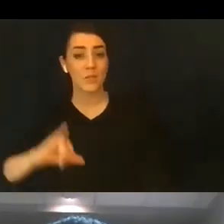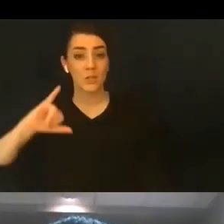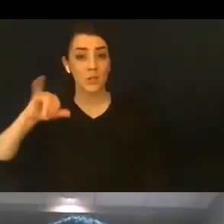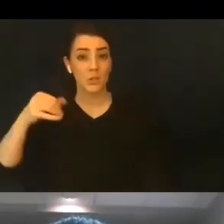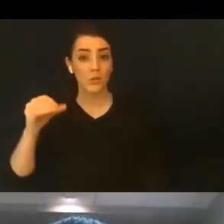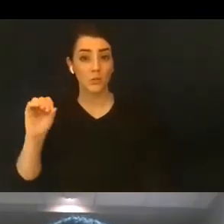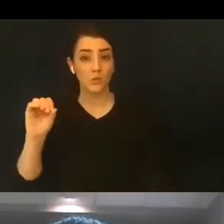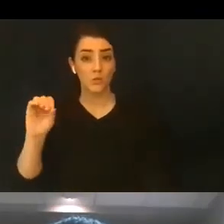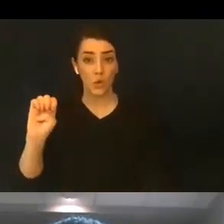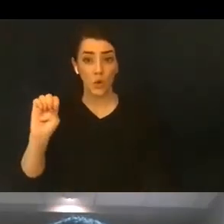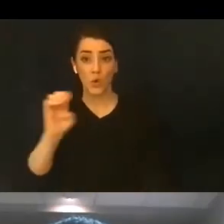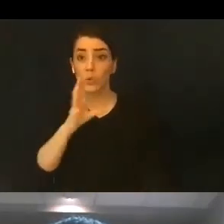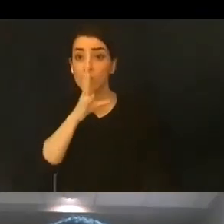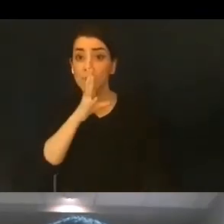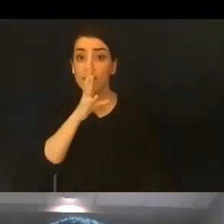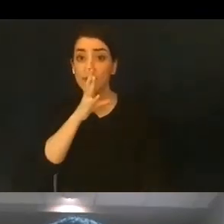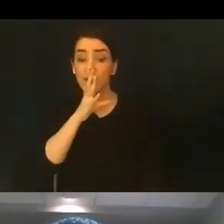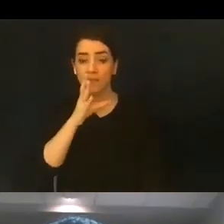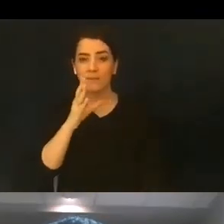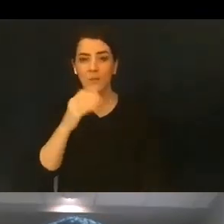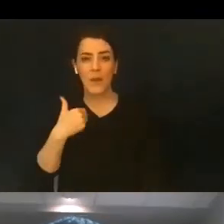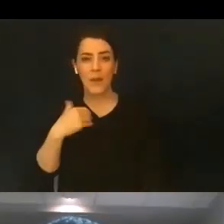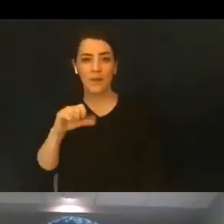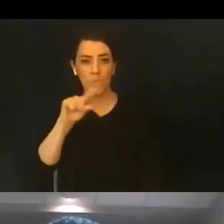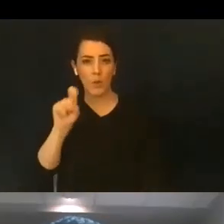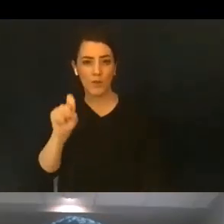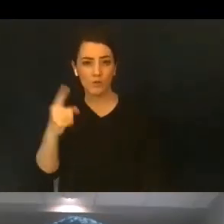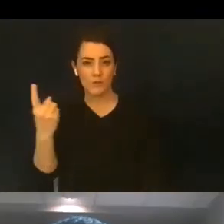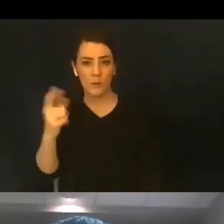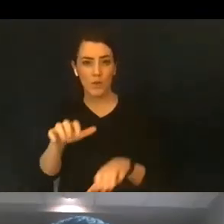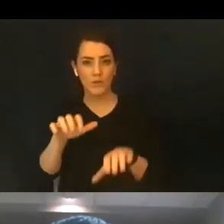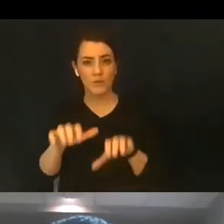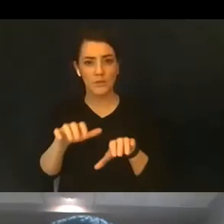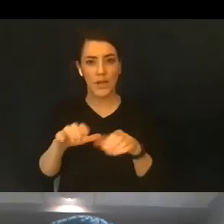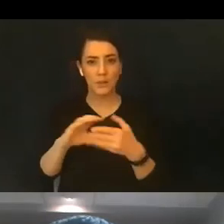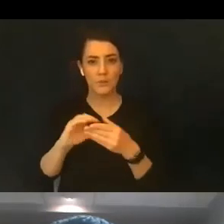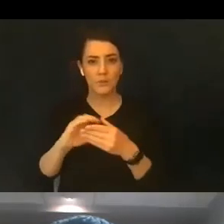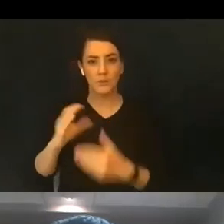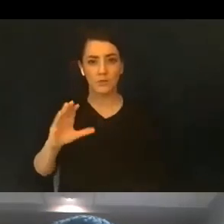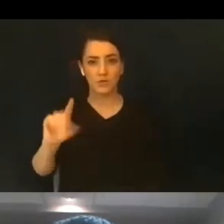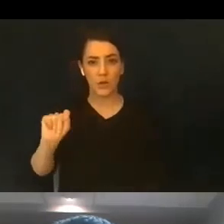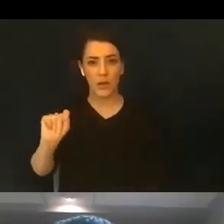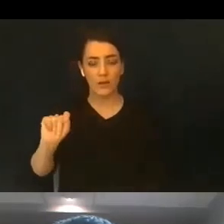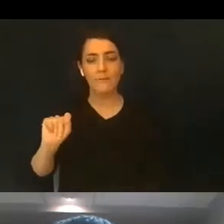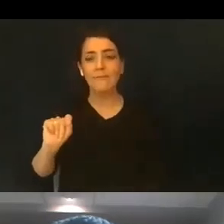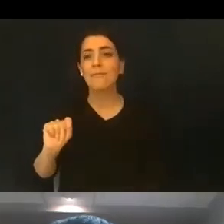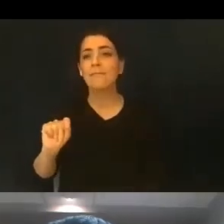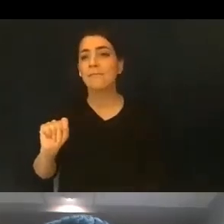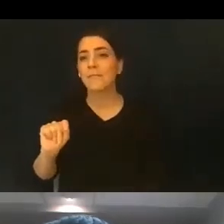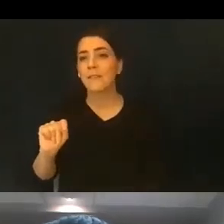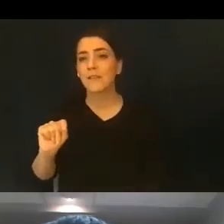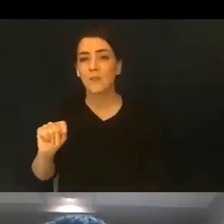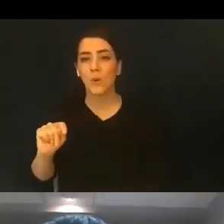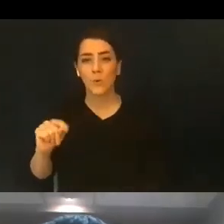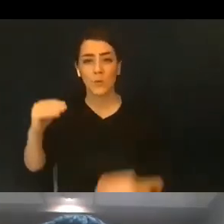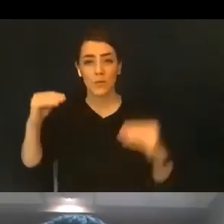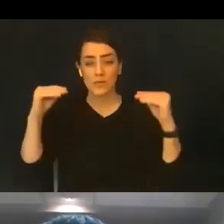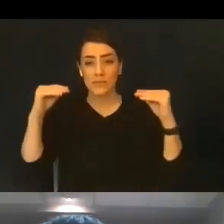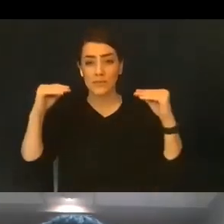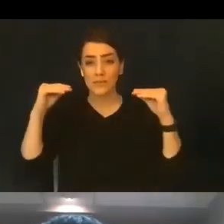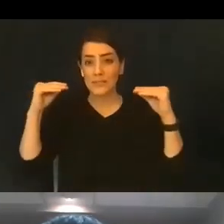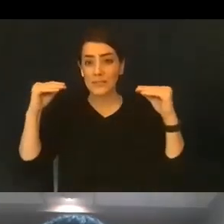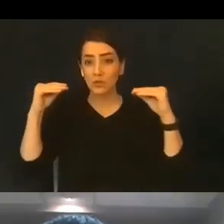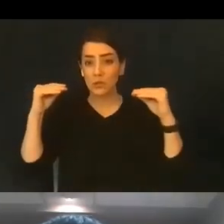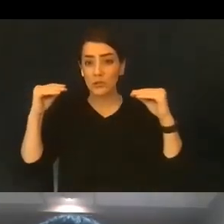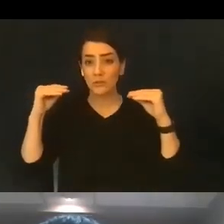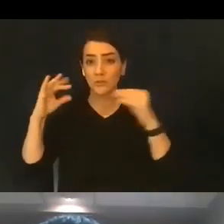this is a question for you, but right now is teaching about the Cambodian genocide part of education standards